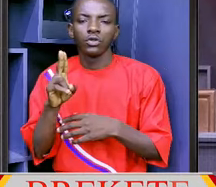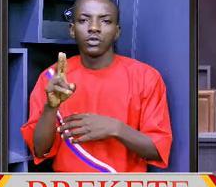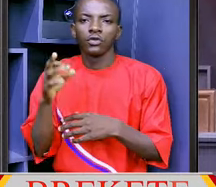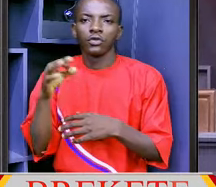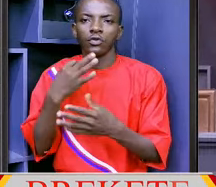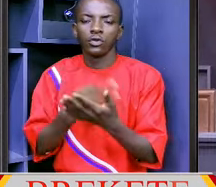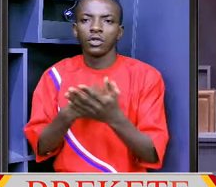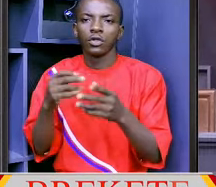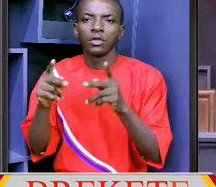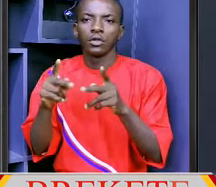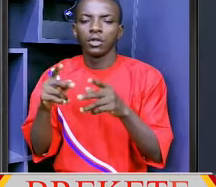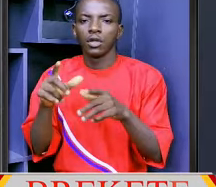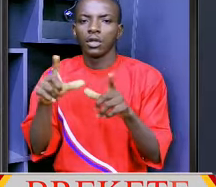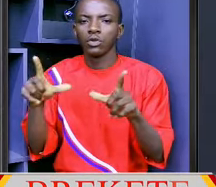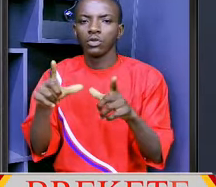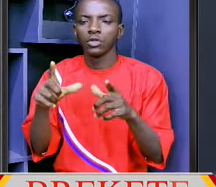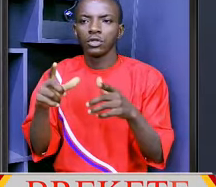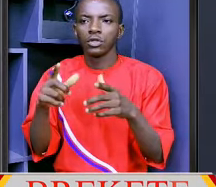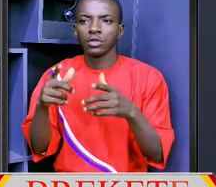and address your